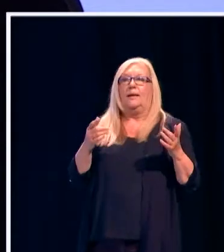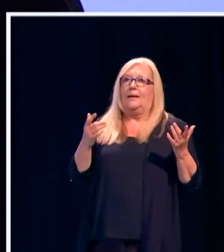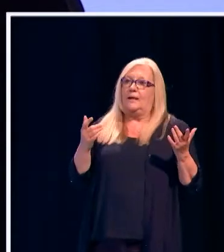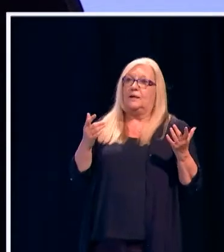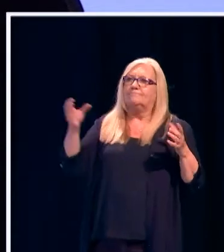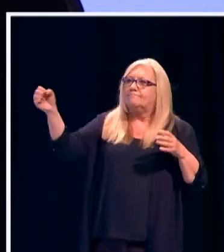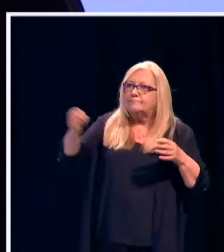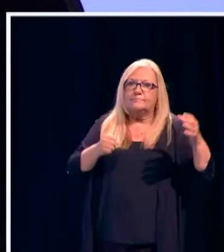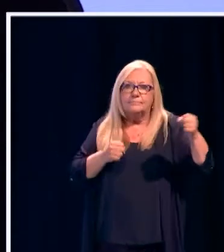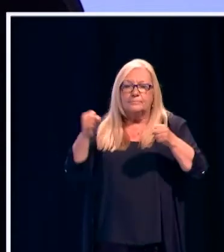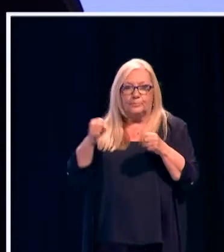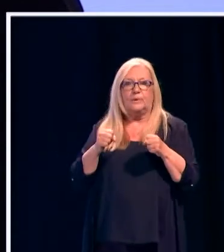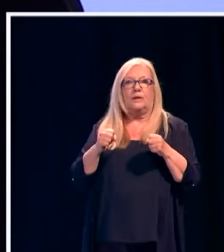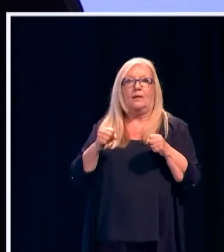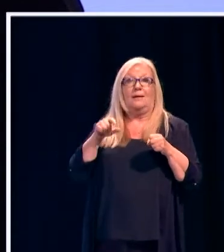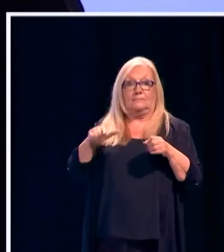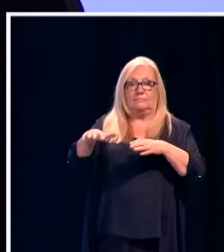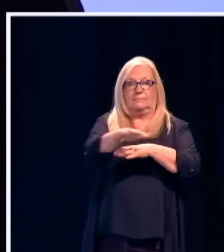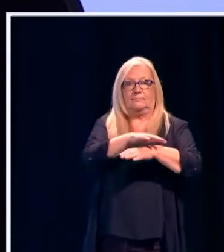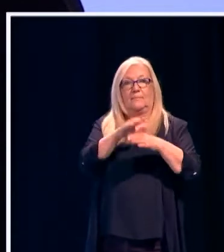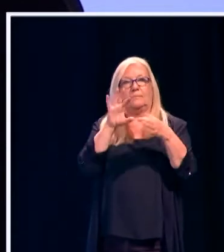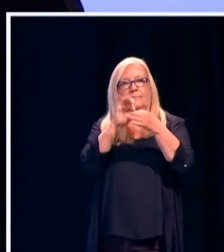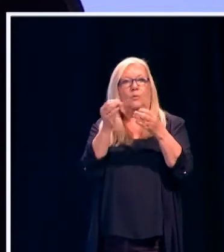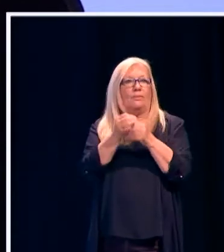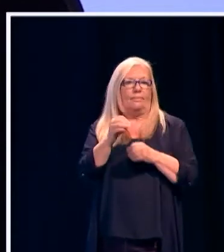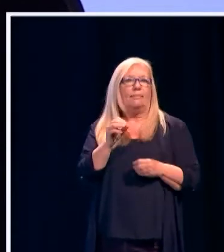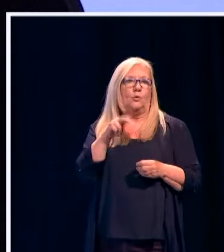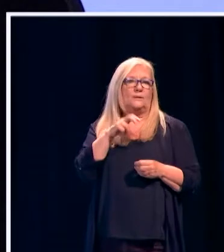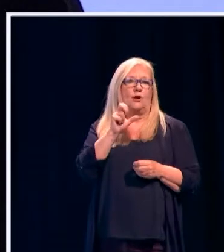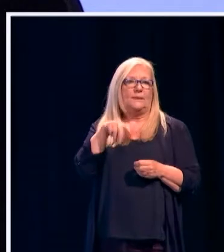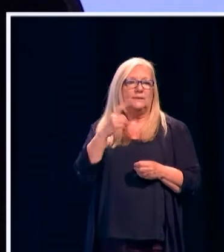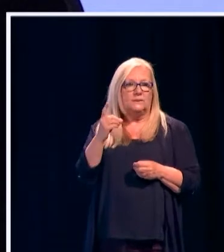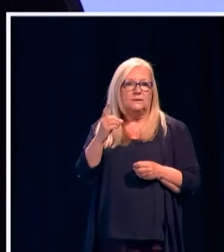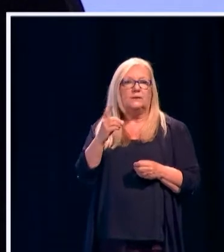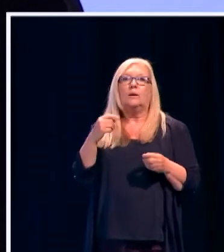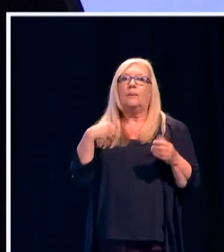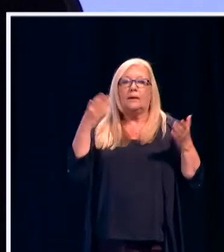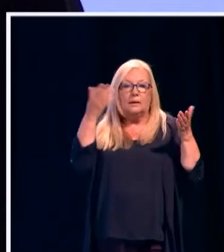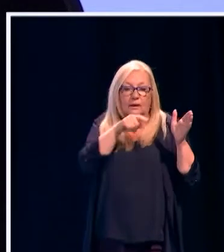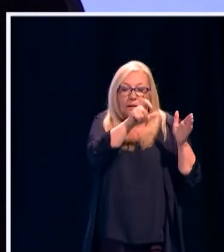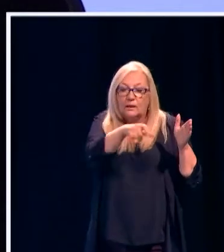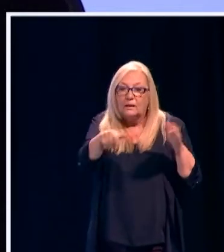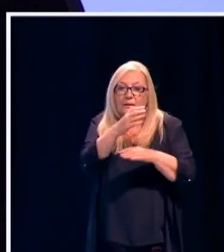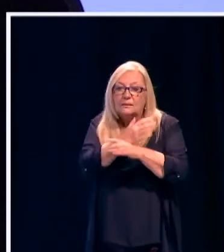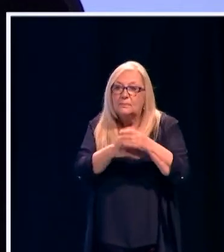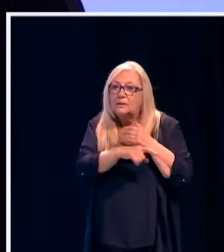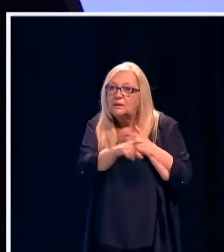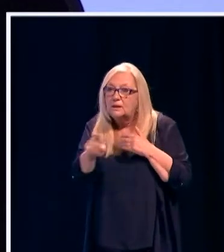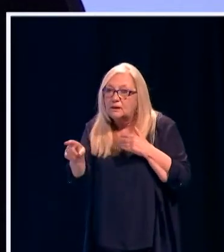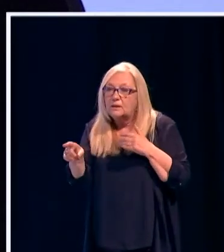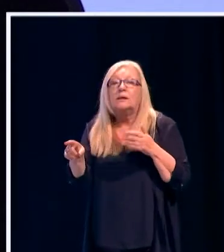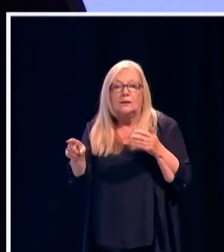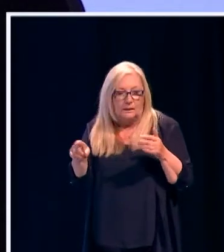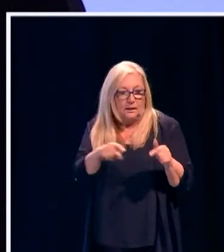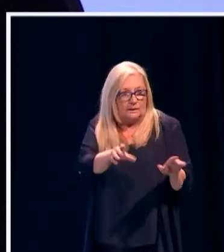the community in UNCRPD. We sensitize persons with disability on UNCRPD.